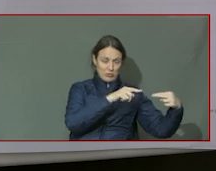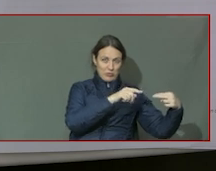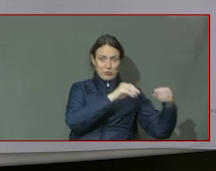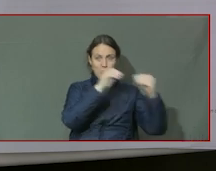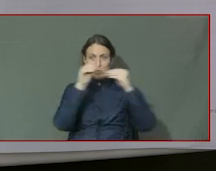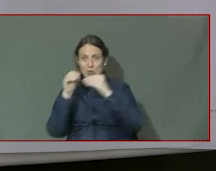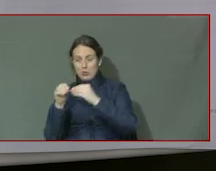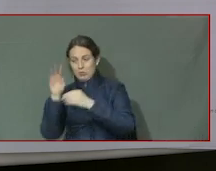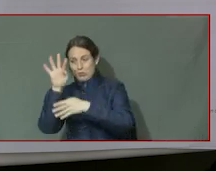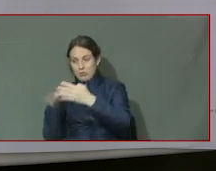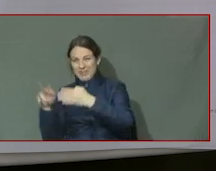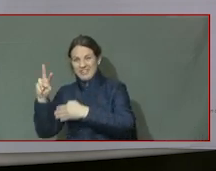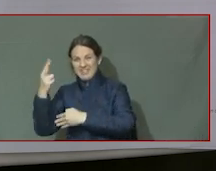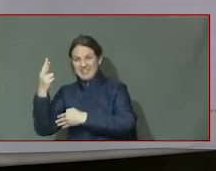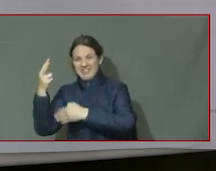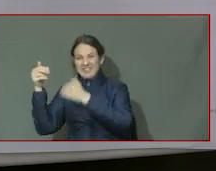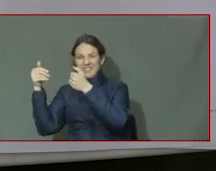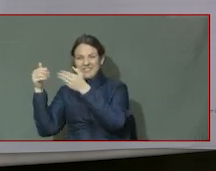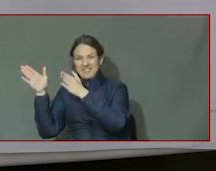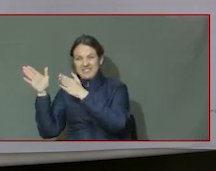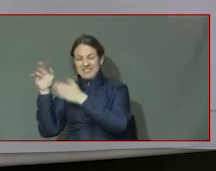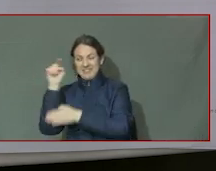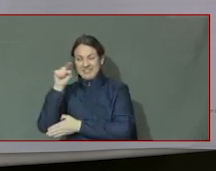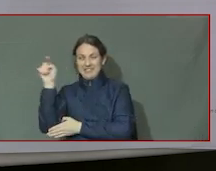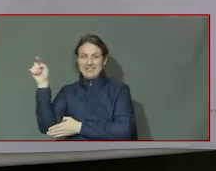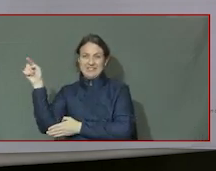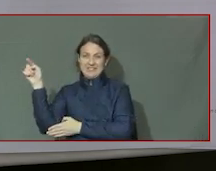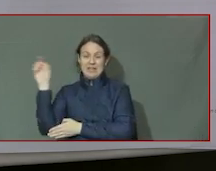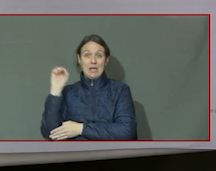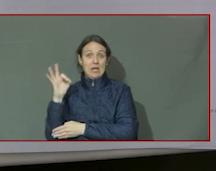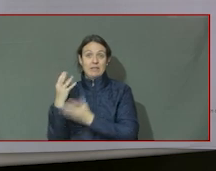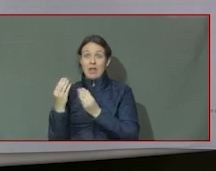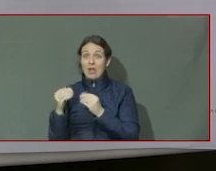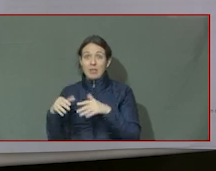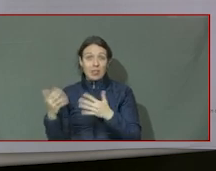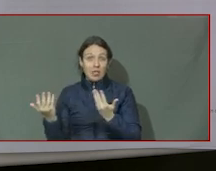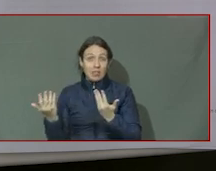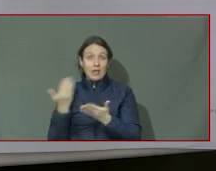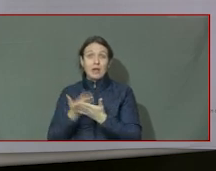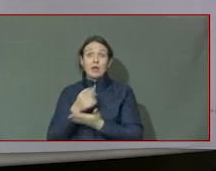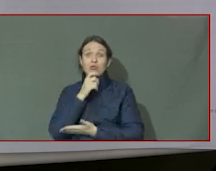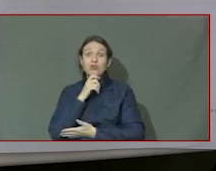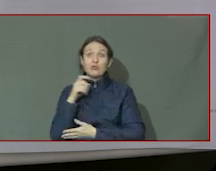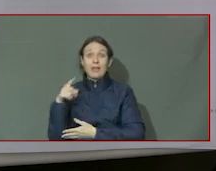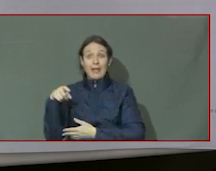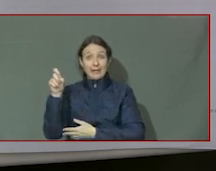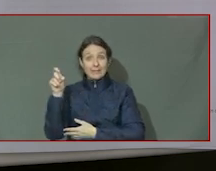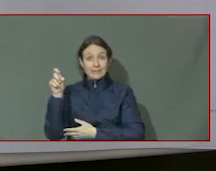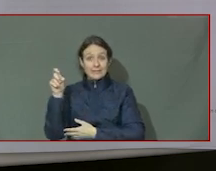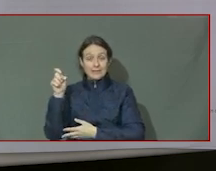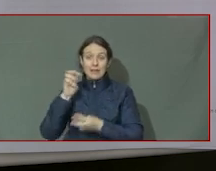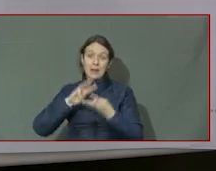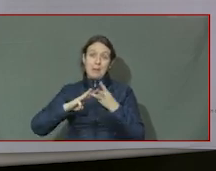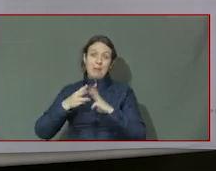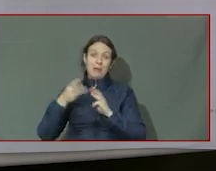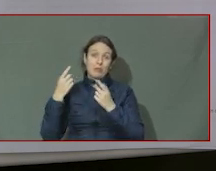equilibrium. And then if I don't have anything, I'm going to use x, and then there's a lot of mathematics